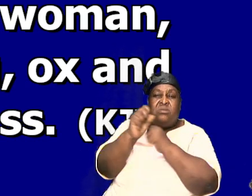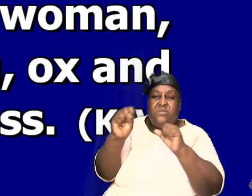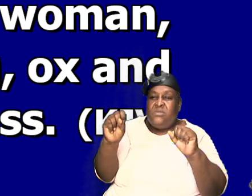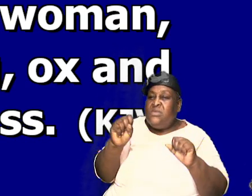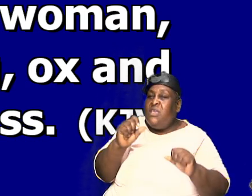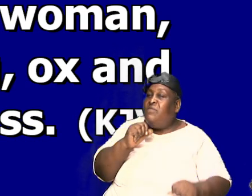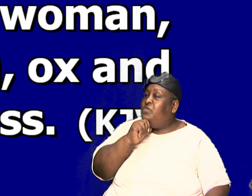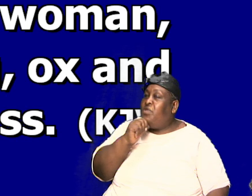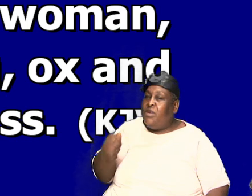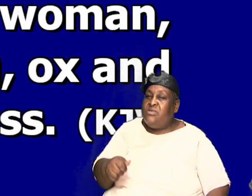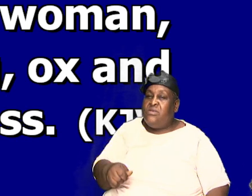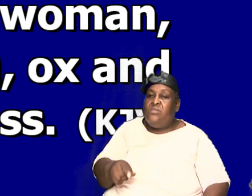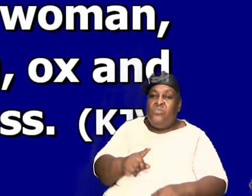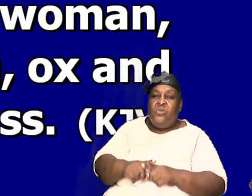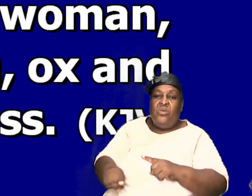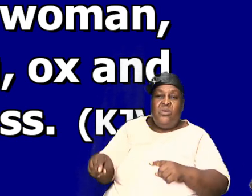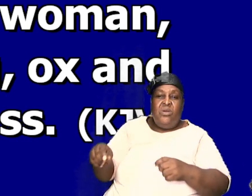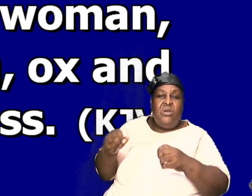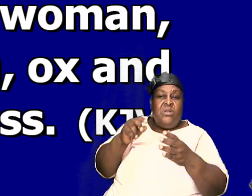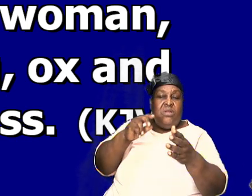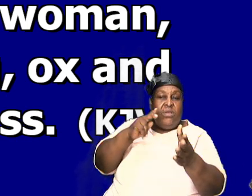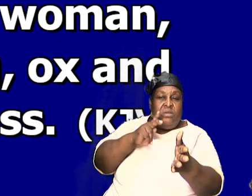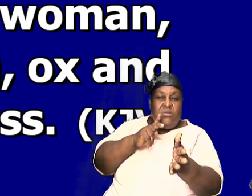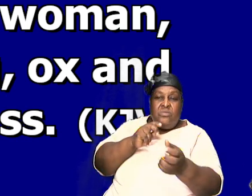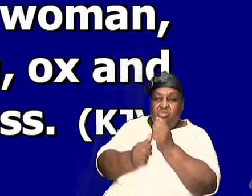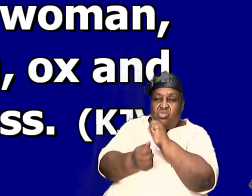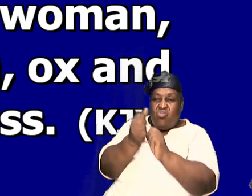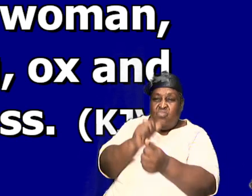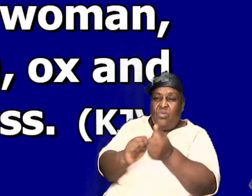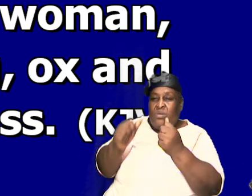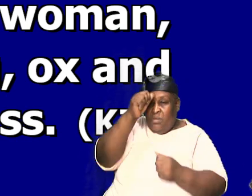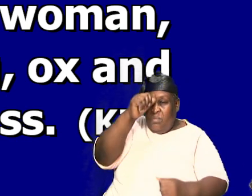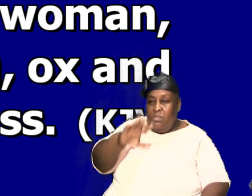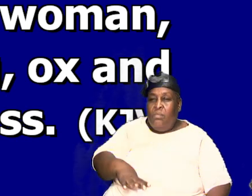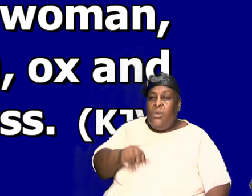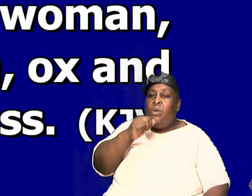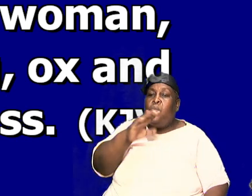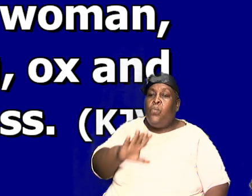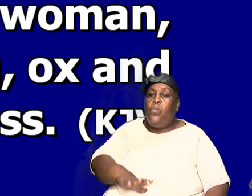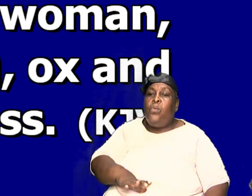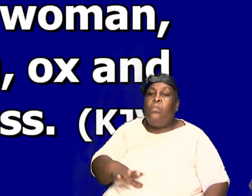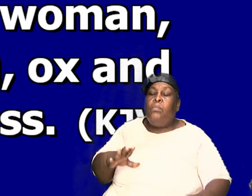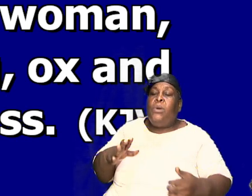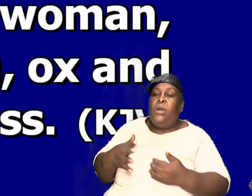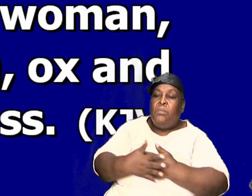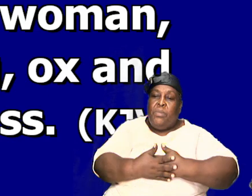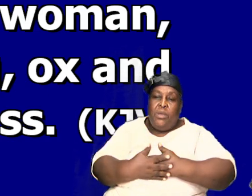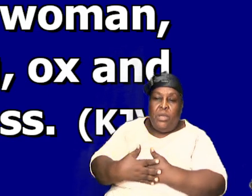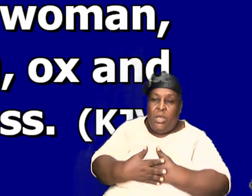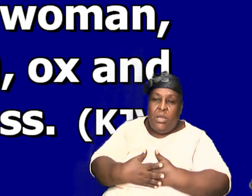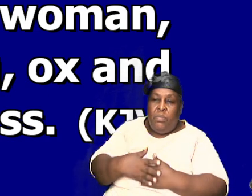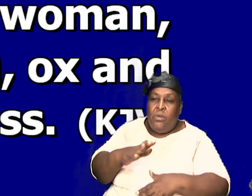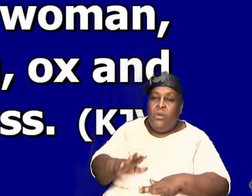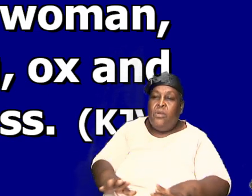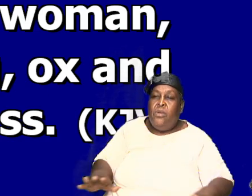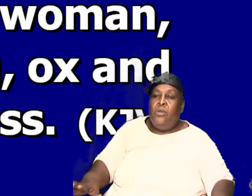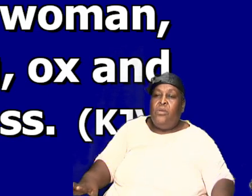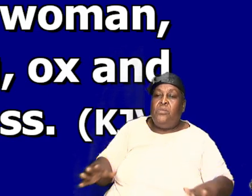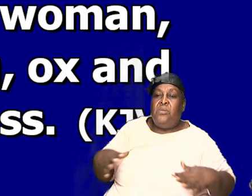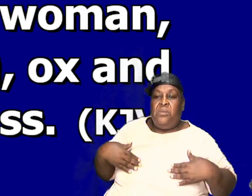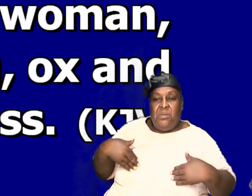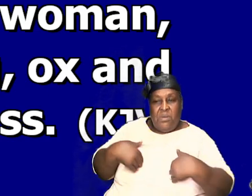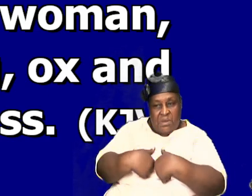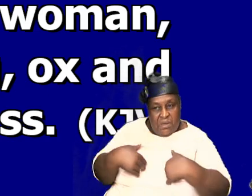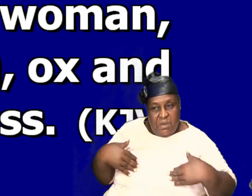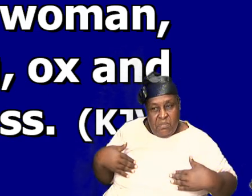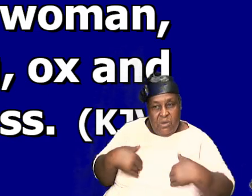not, but kill both man and woman, infant and suckling, and seed,